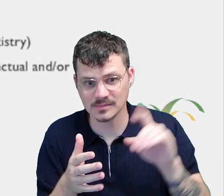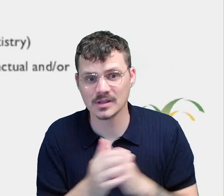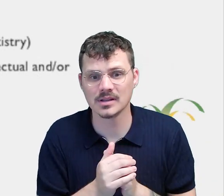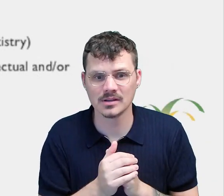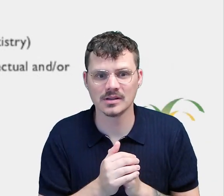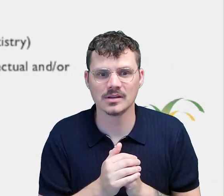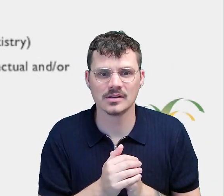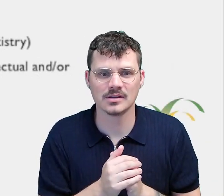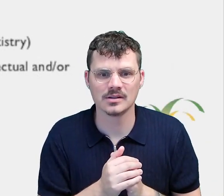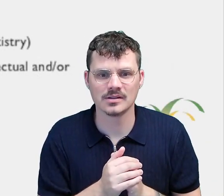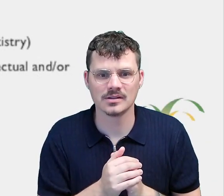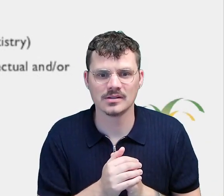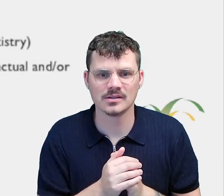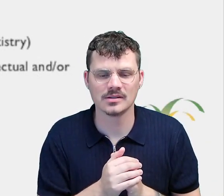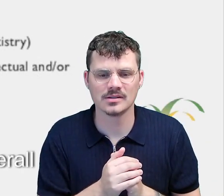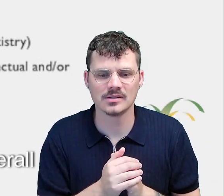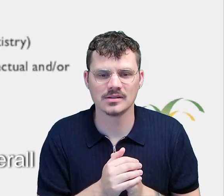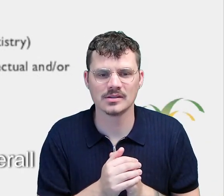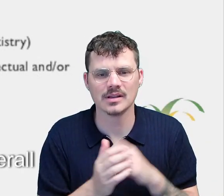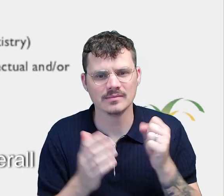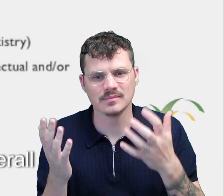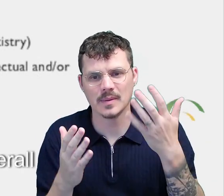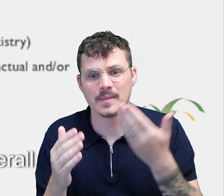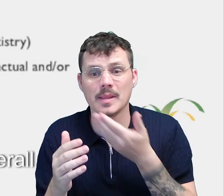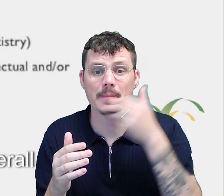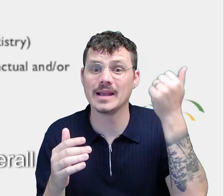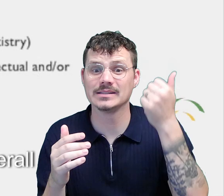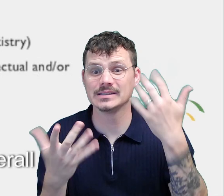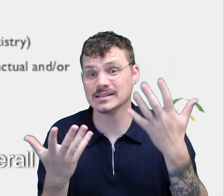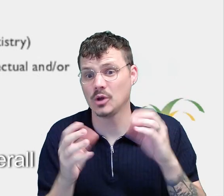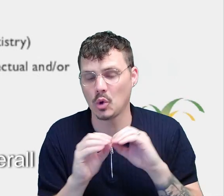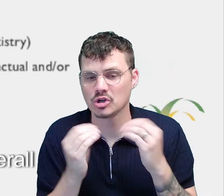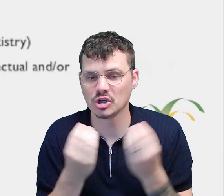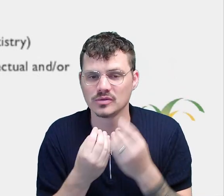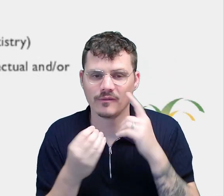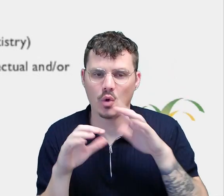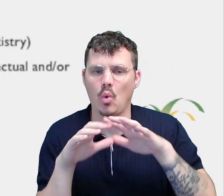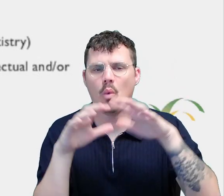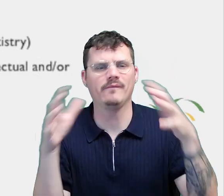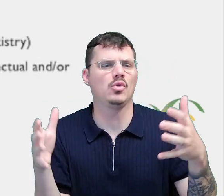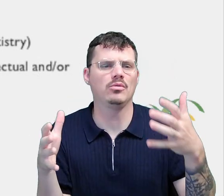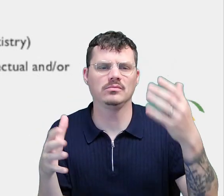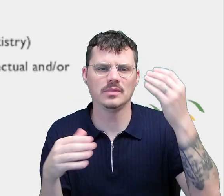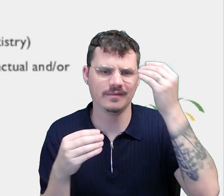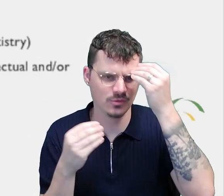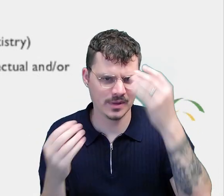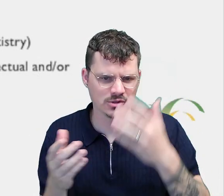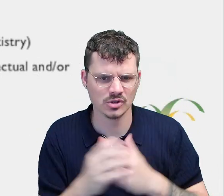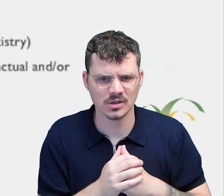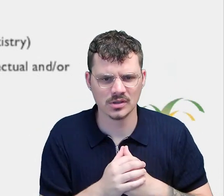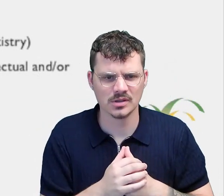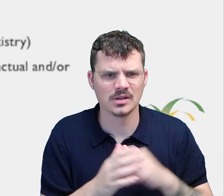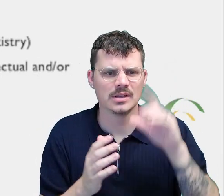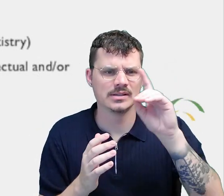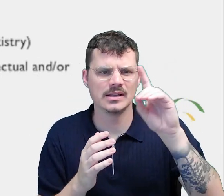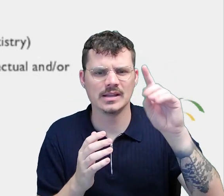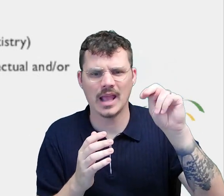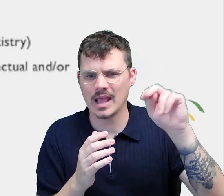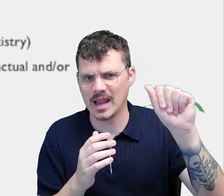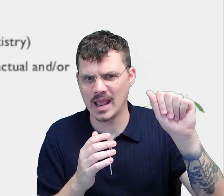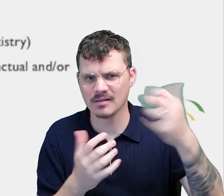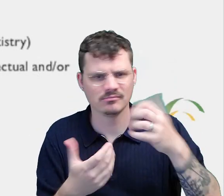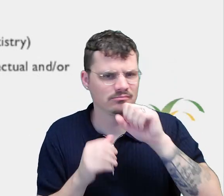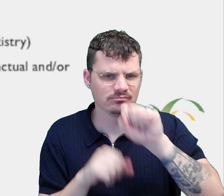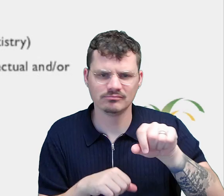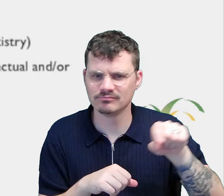Disabilities, is probably the best organization for overall information. DDNA, I love